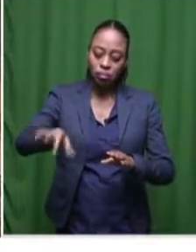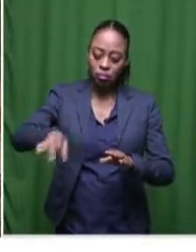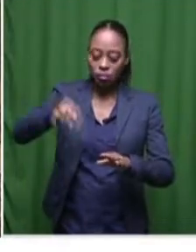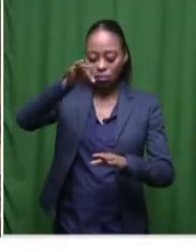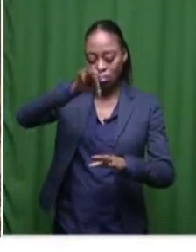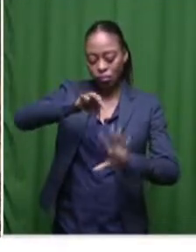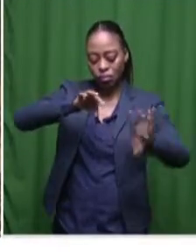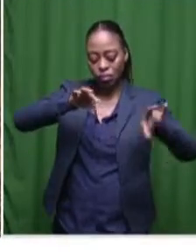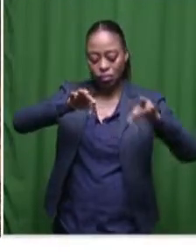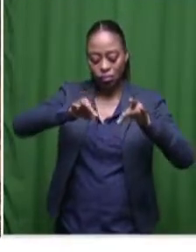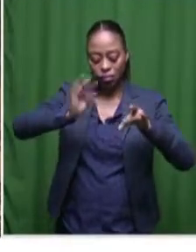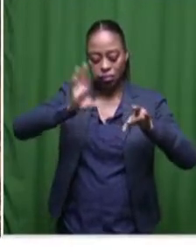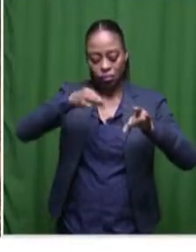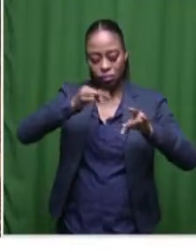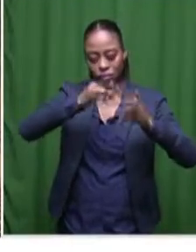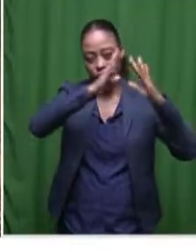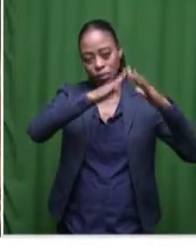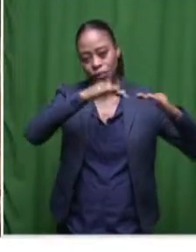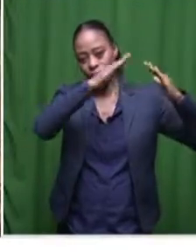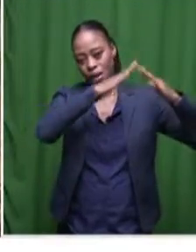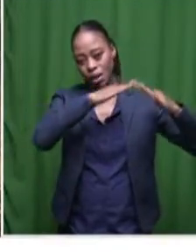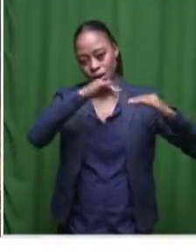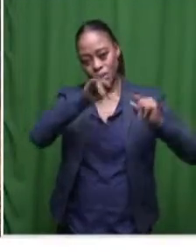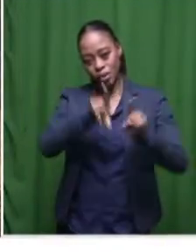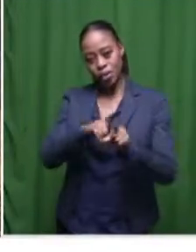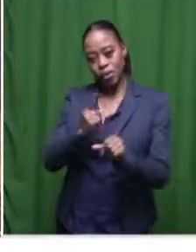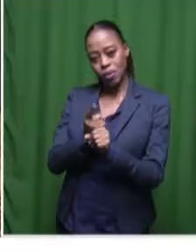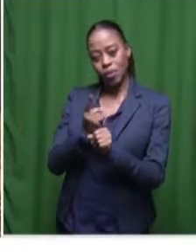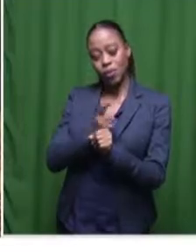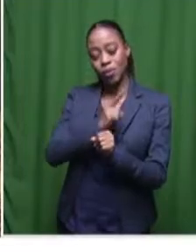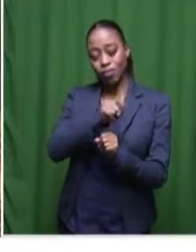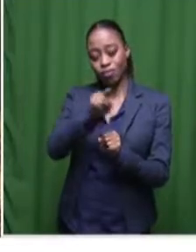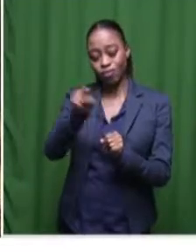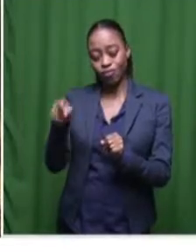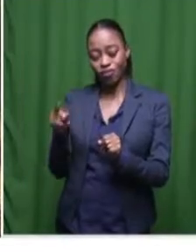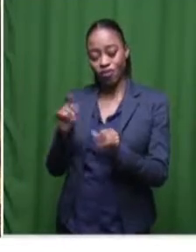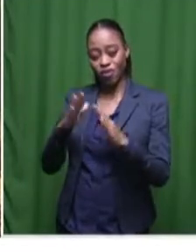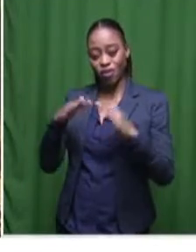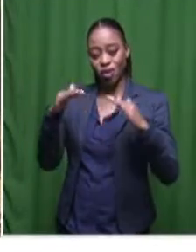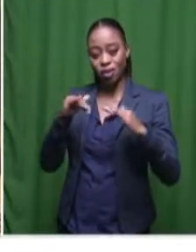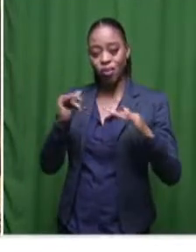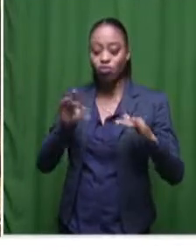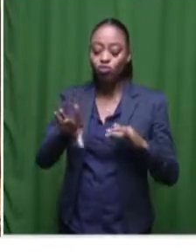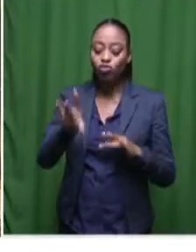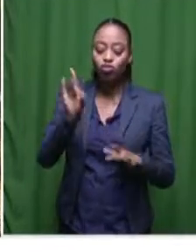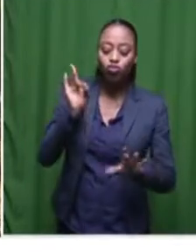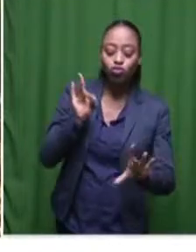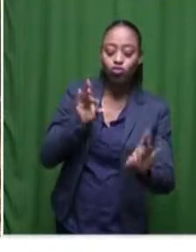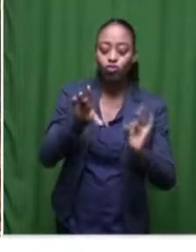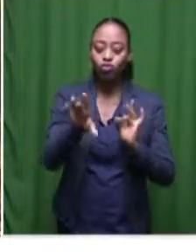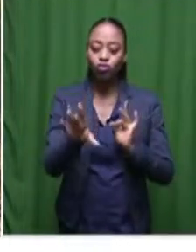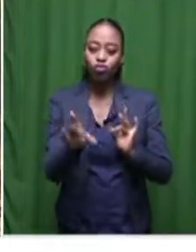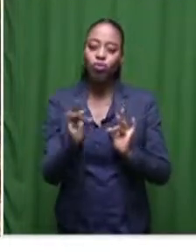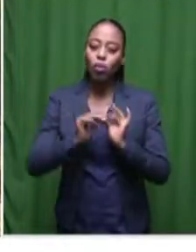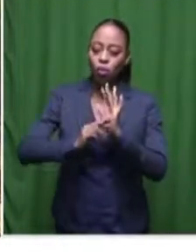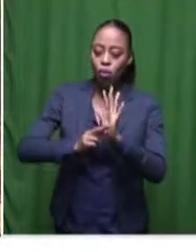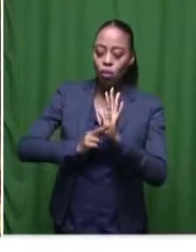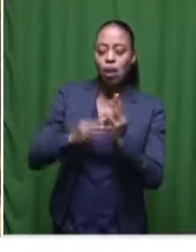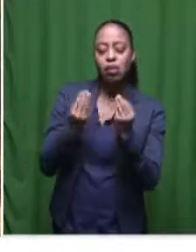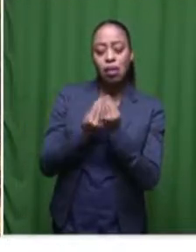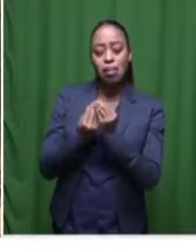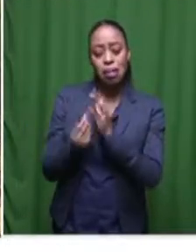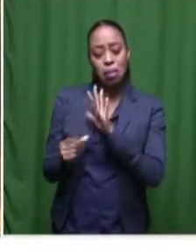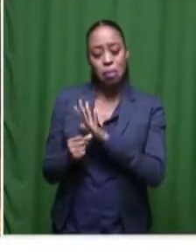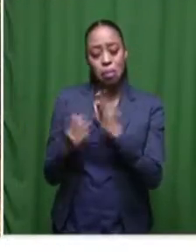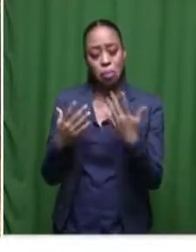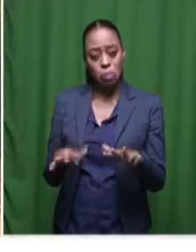garden of Buckingham Palace, Clarence House and Highgrove House. The flowers and foliage have been chosen. All of their symbolism represents something. They